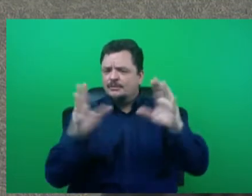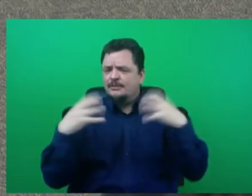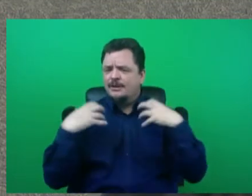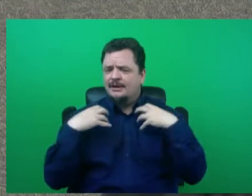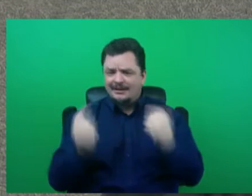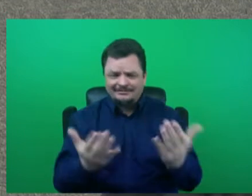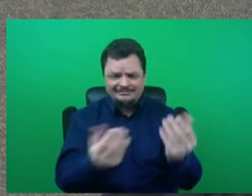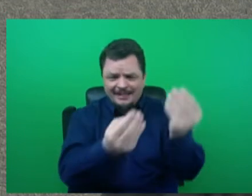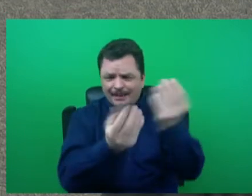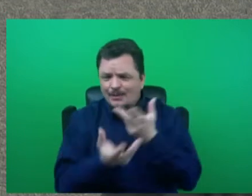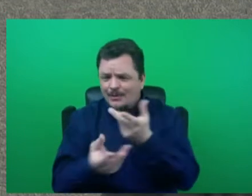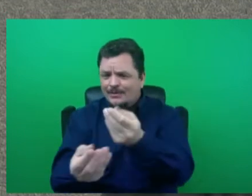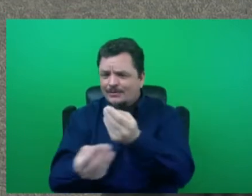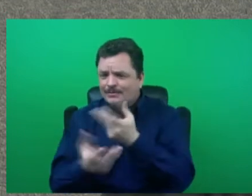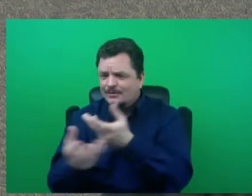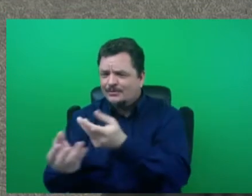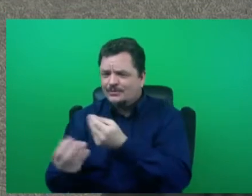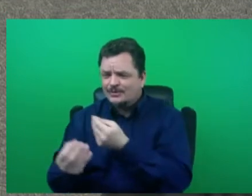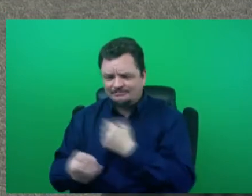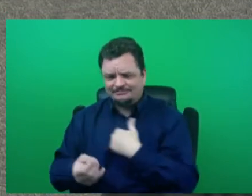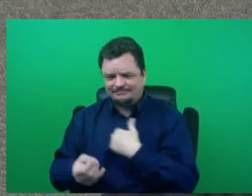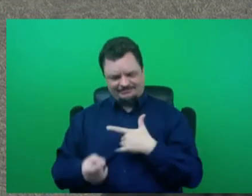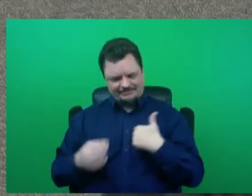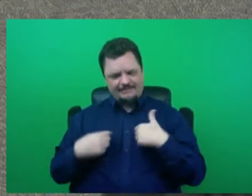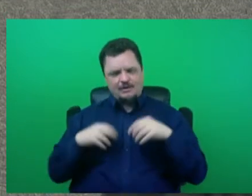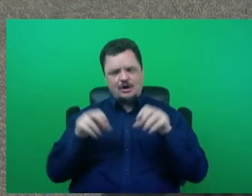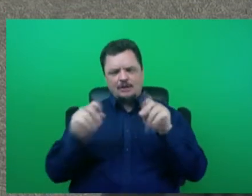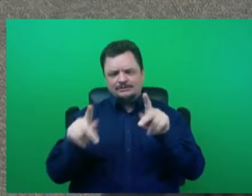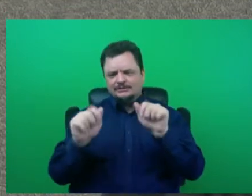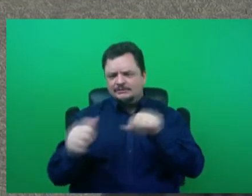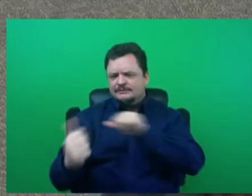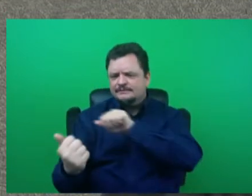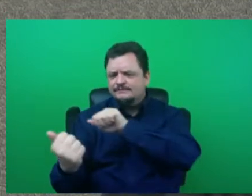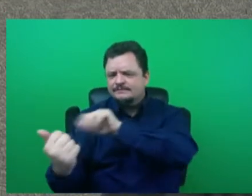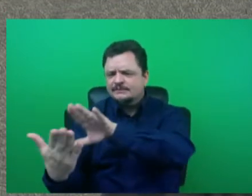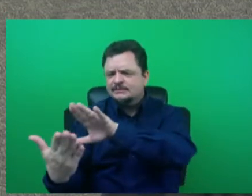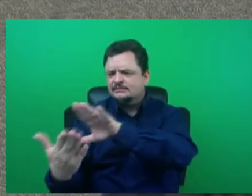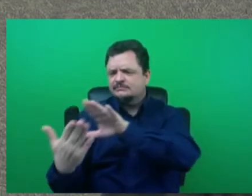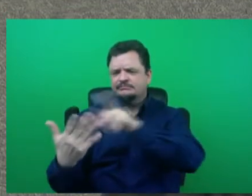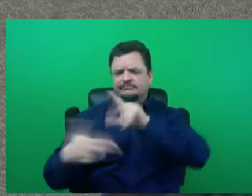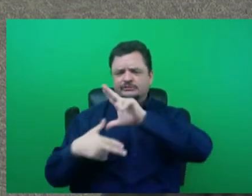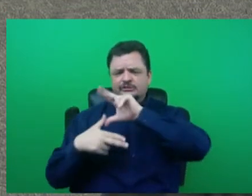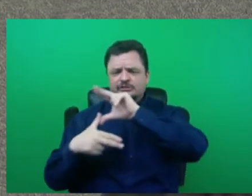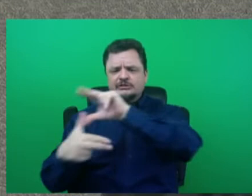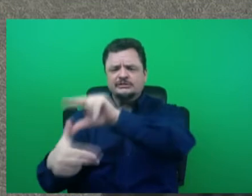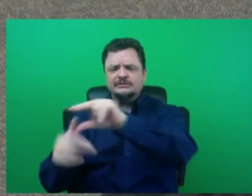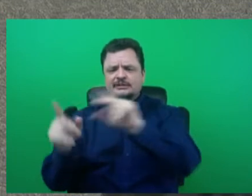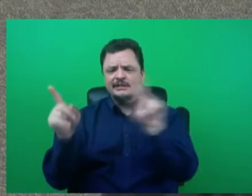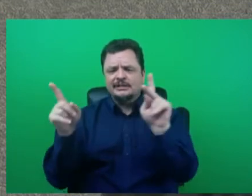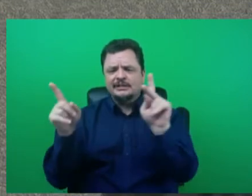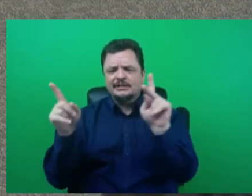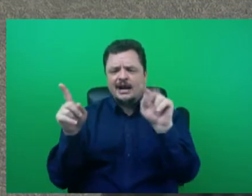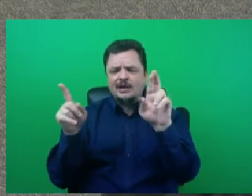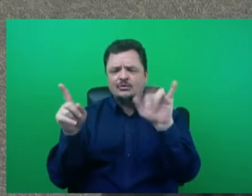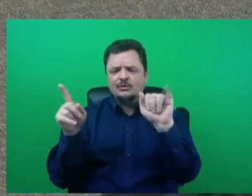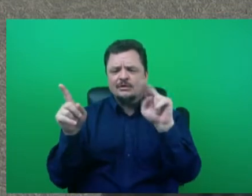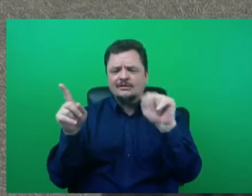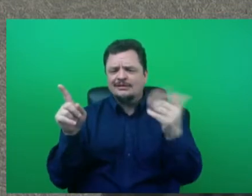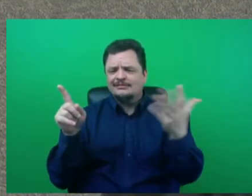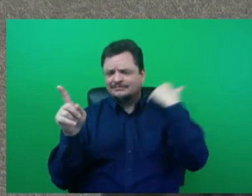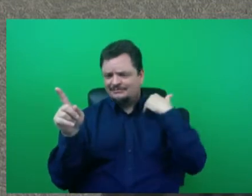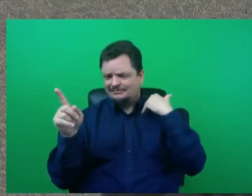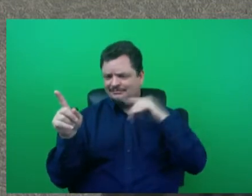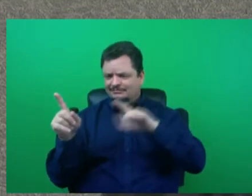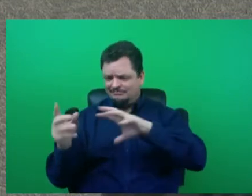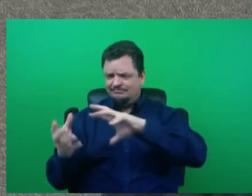to Hurricane Katrina as a public health nurse. I've had the opportunity to be part of our response for the last